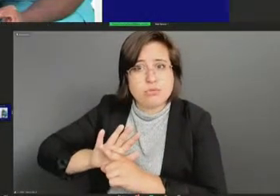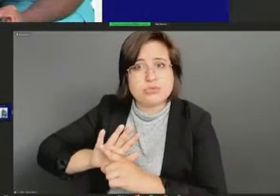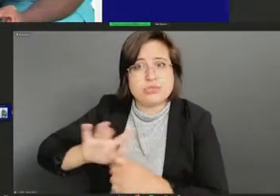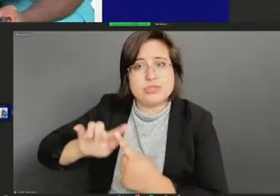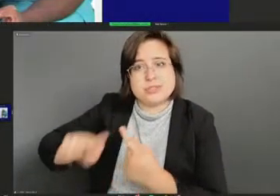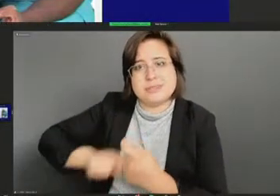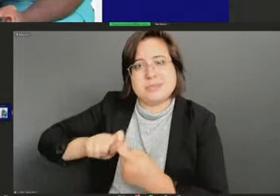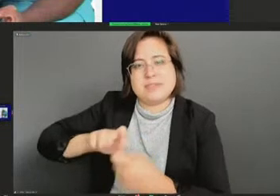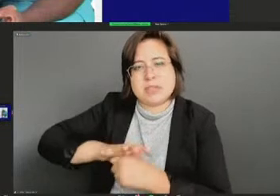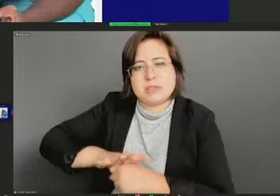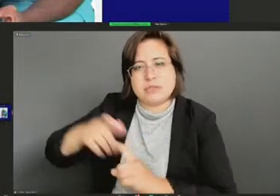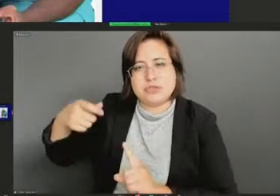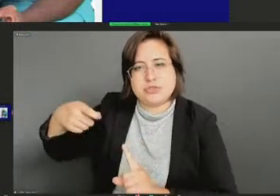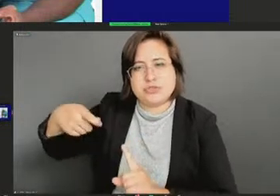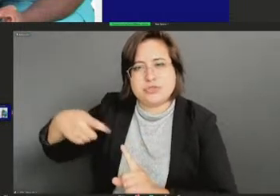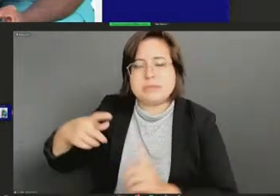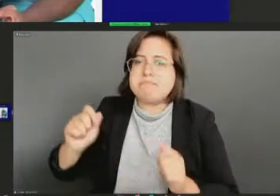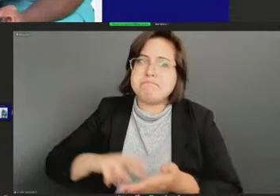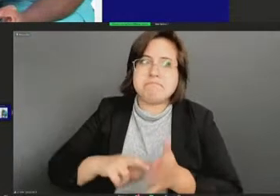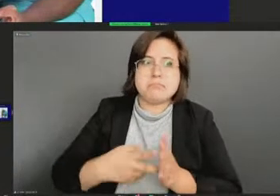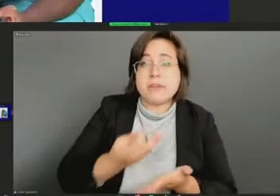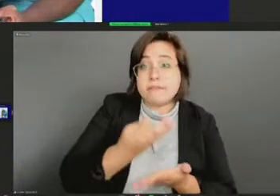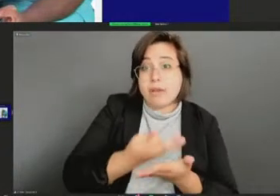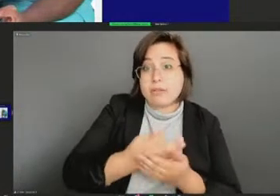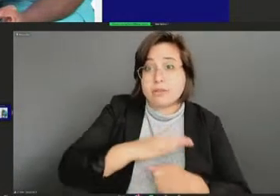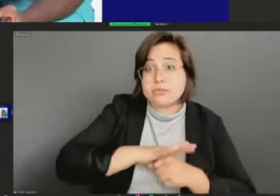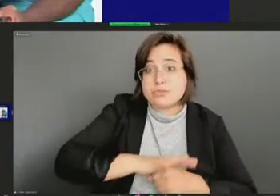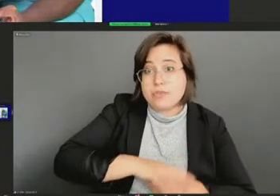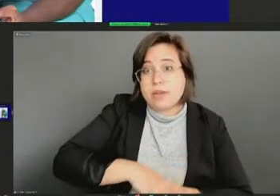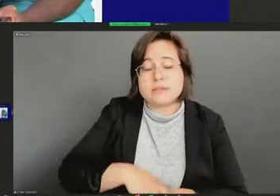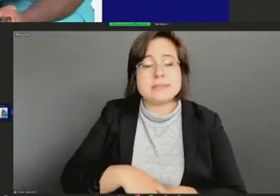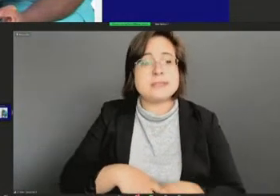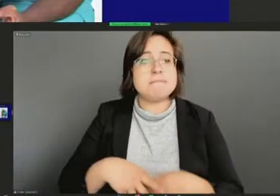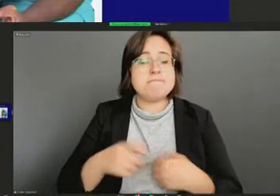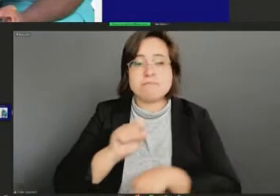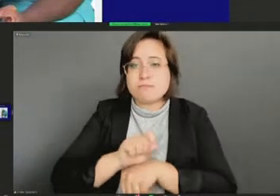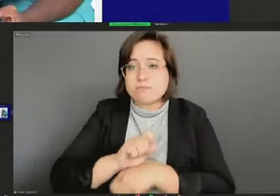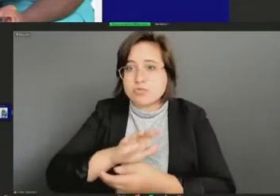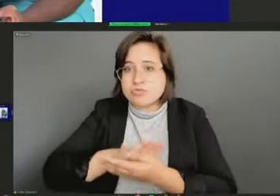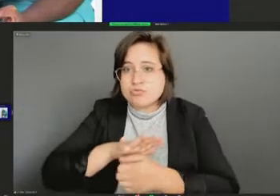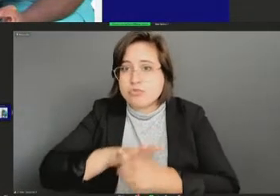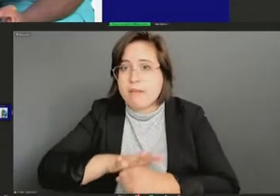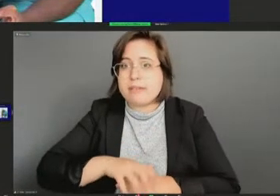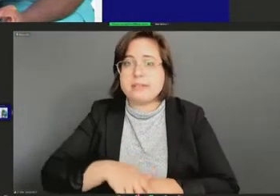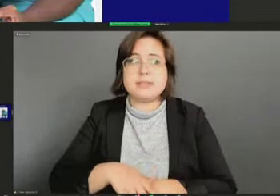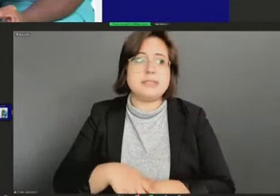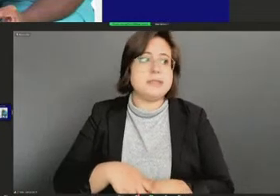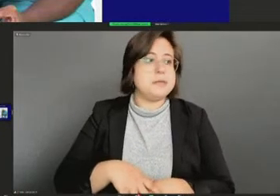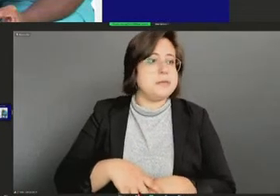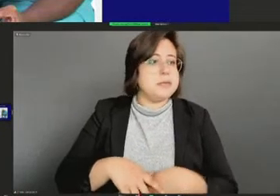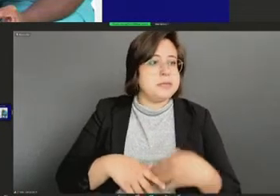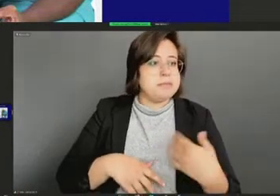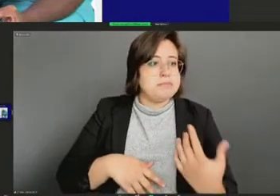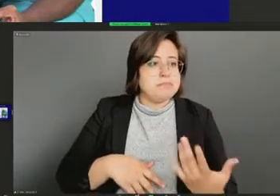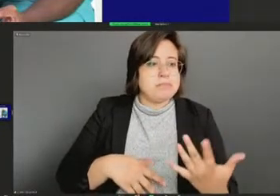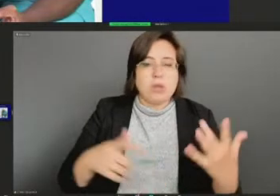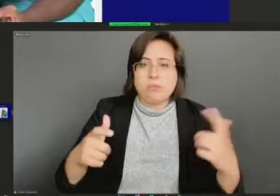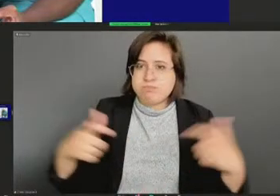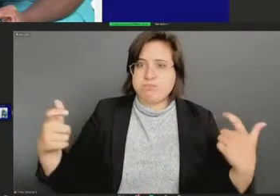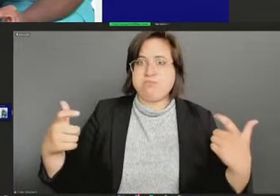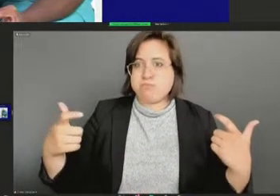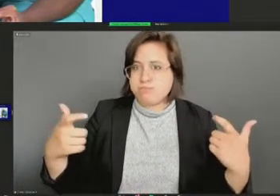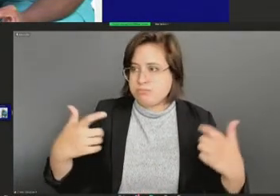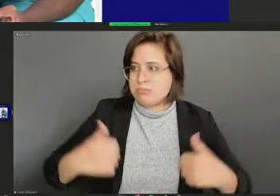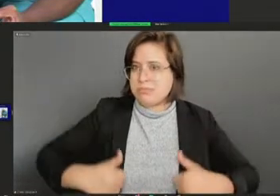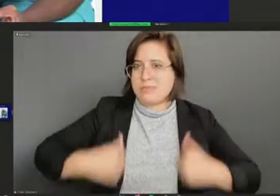chronic stressors. So whether you're looking at financial stress or work stress, or major life events or